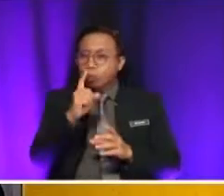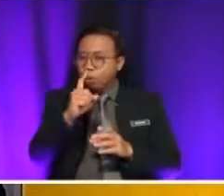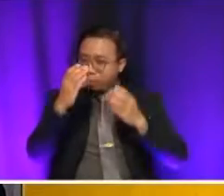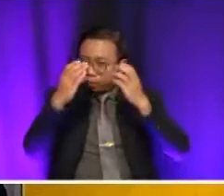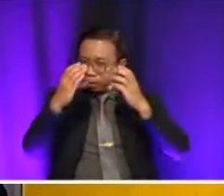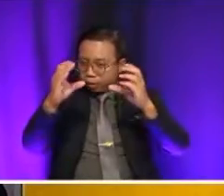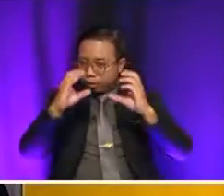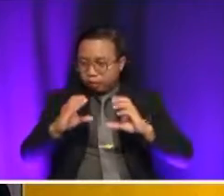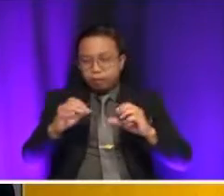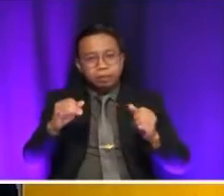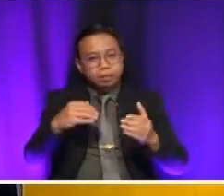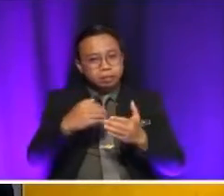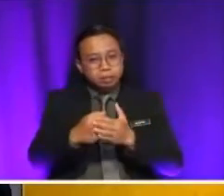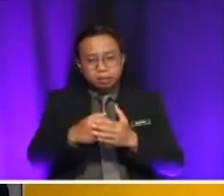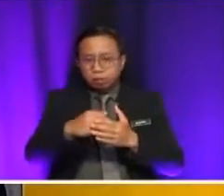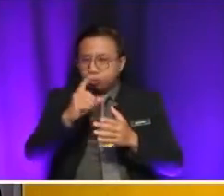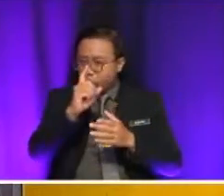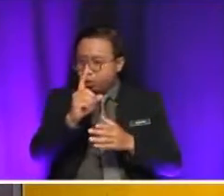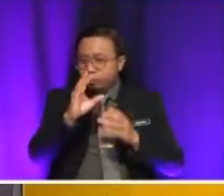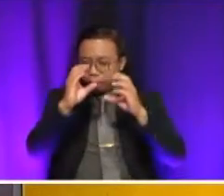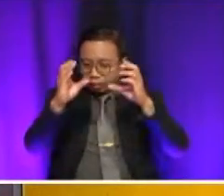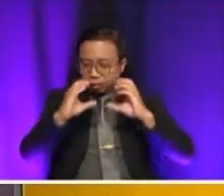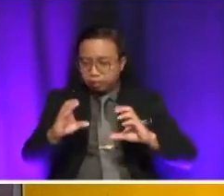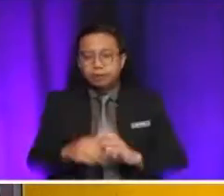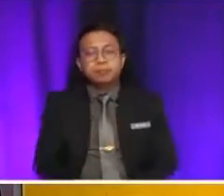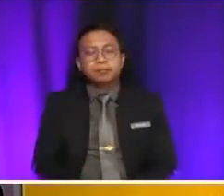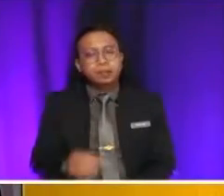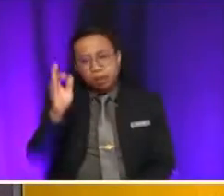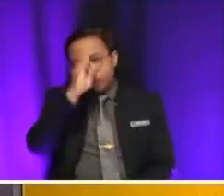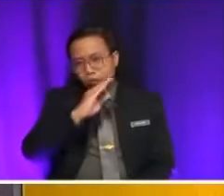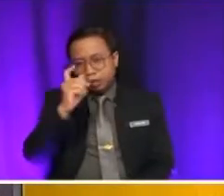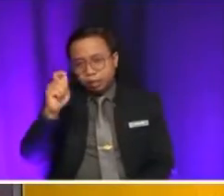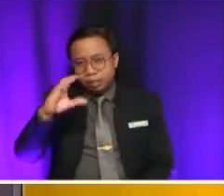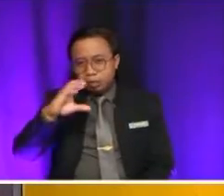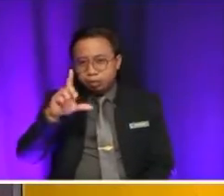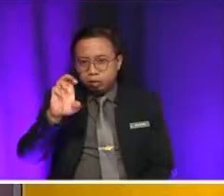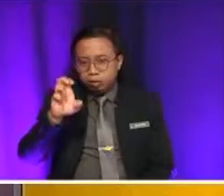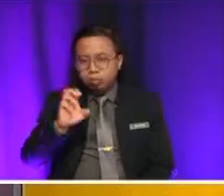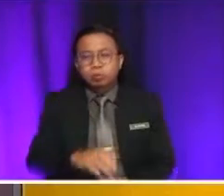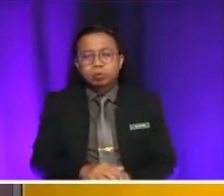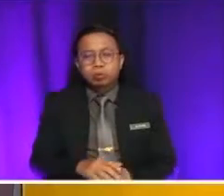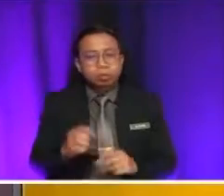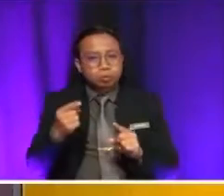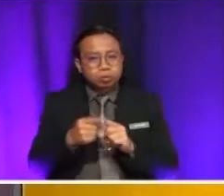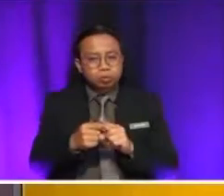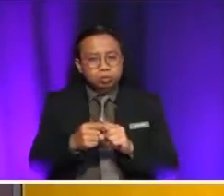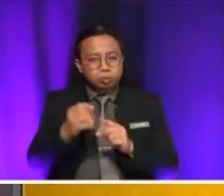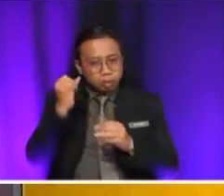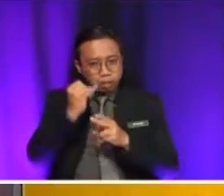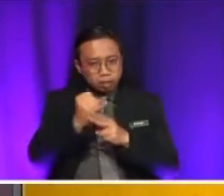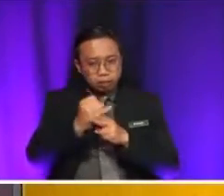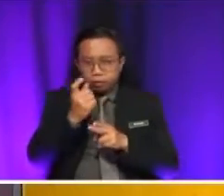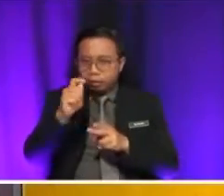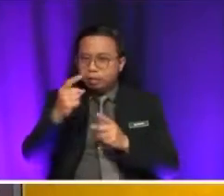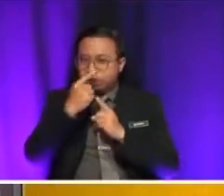paragraph to another paragraph, and we are going to look at how we are going to find the clues within the paragraph to actually identify the